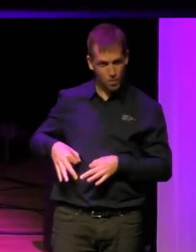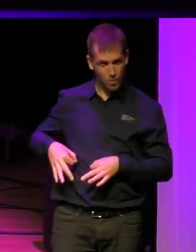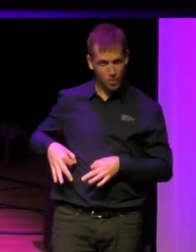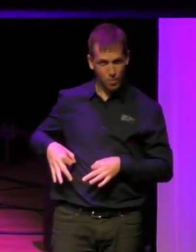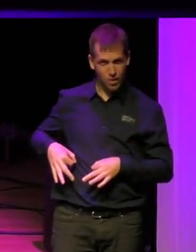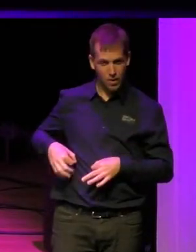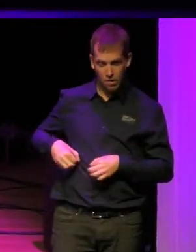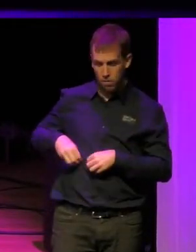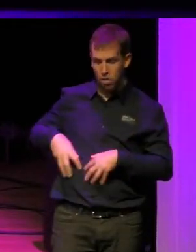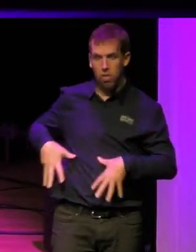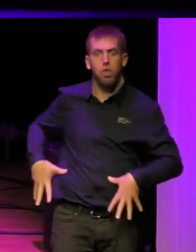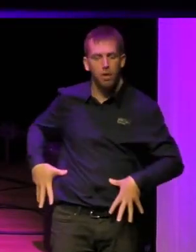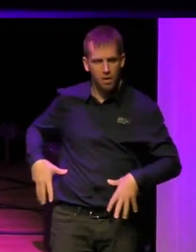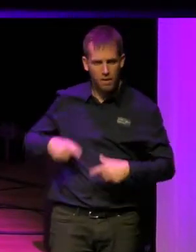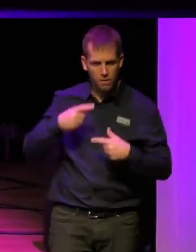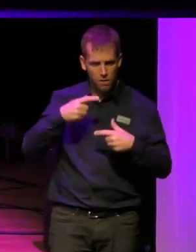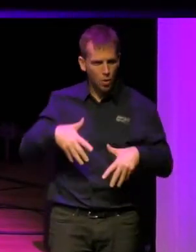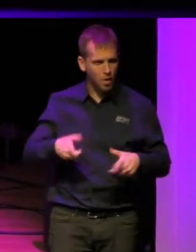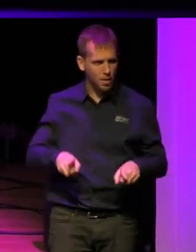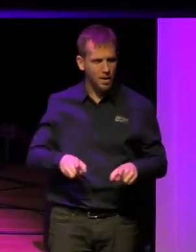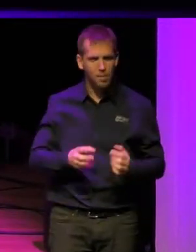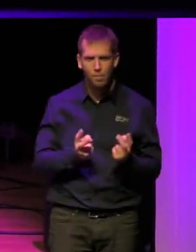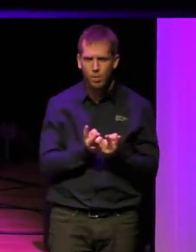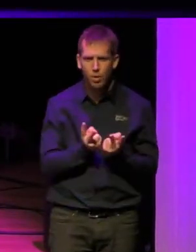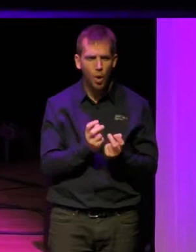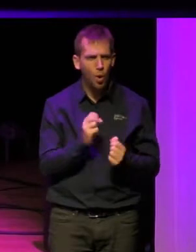unravel, unravel. So if you have something good,